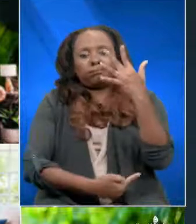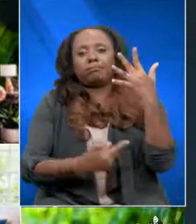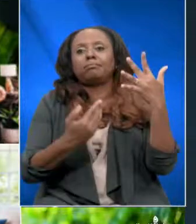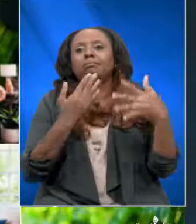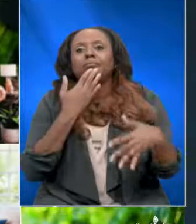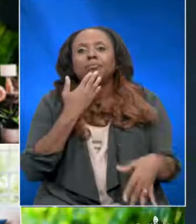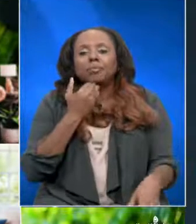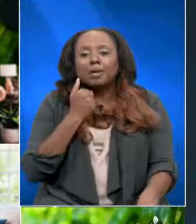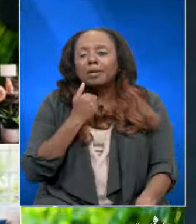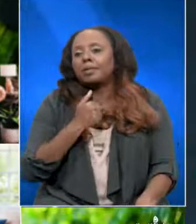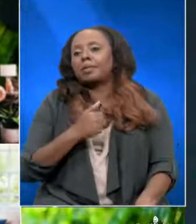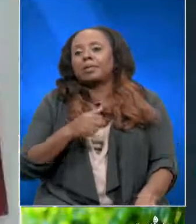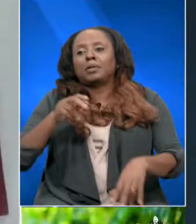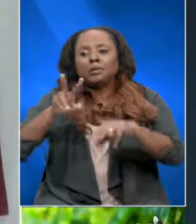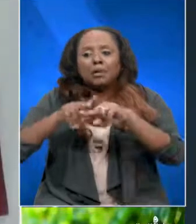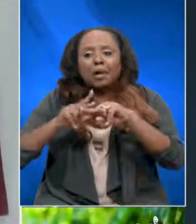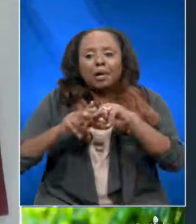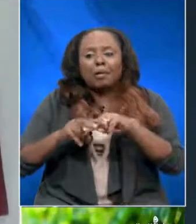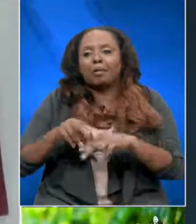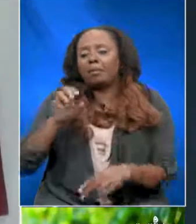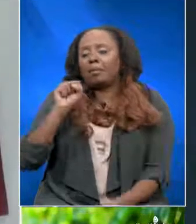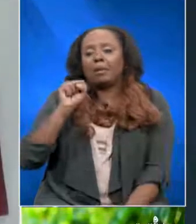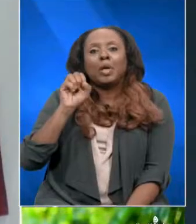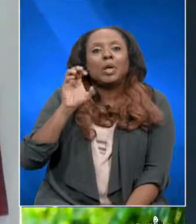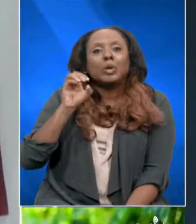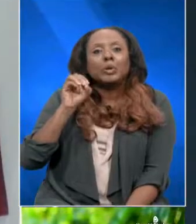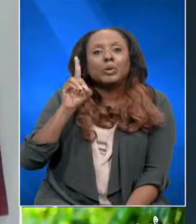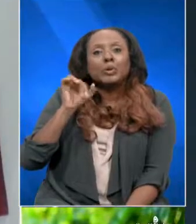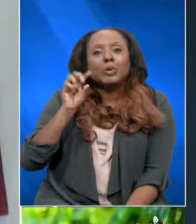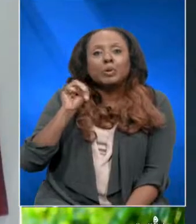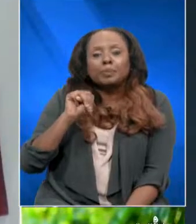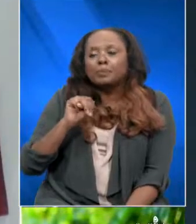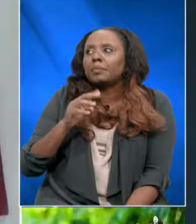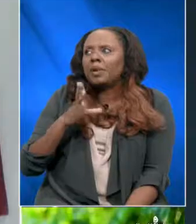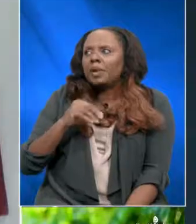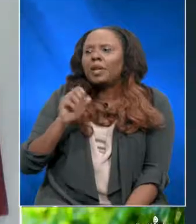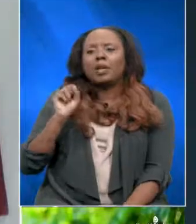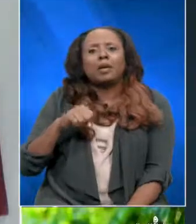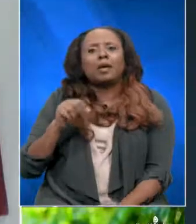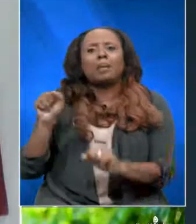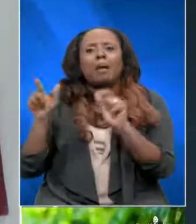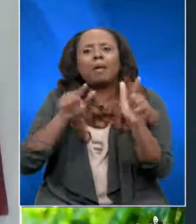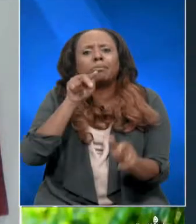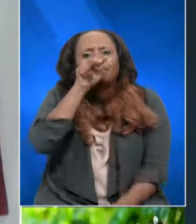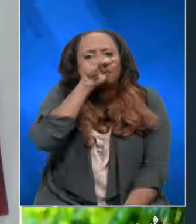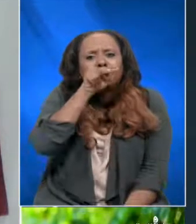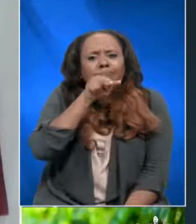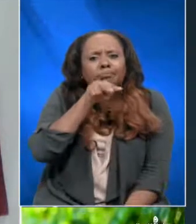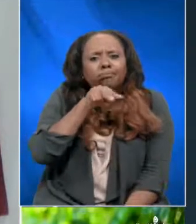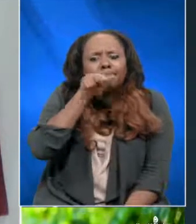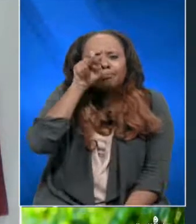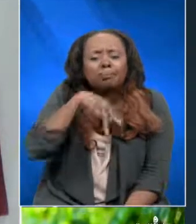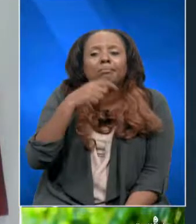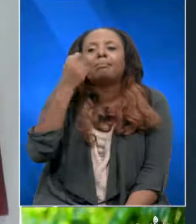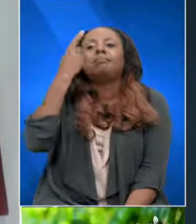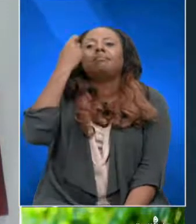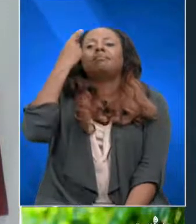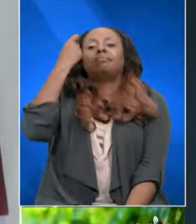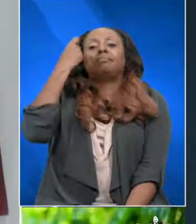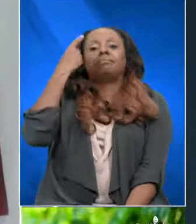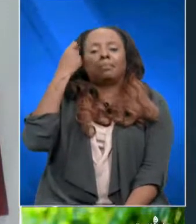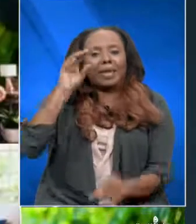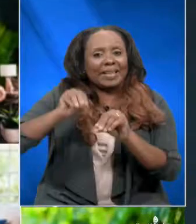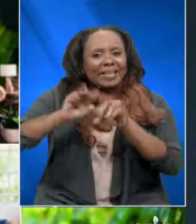and the fat information laid out and explain, and it's consumer friendly, so you can read it and you can understand it there on those